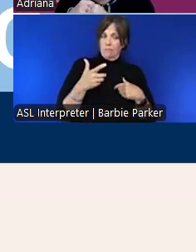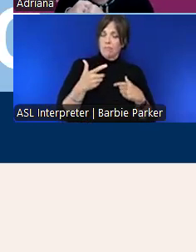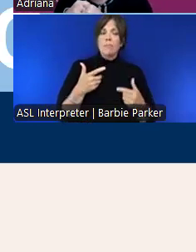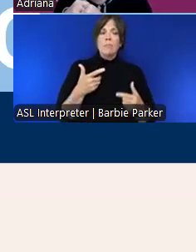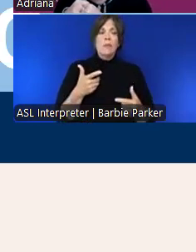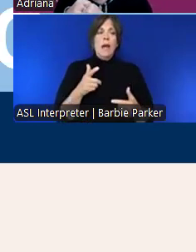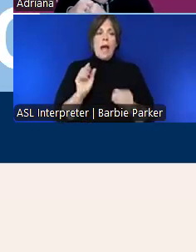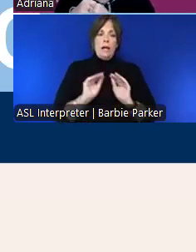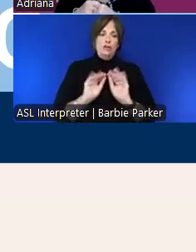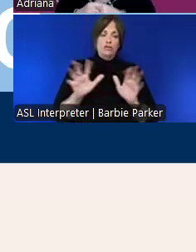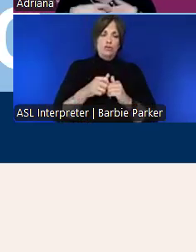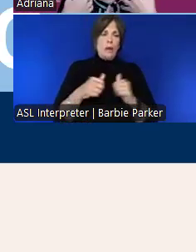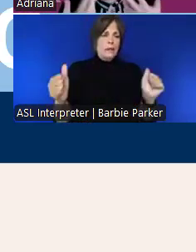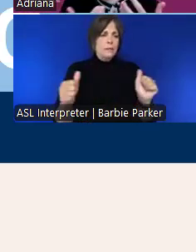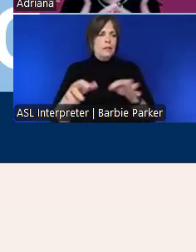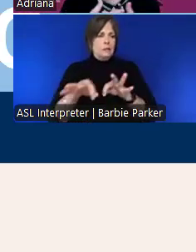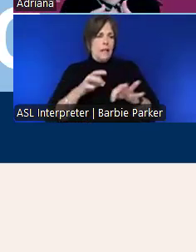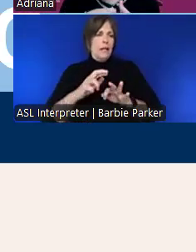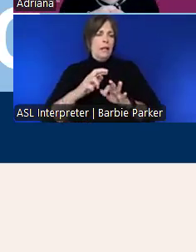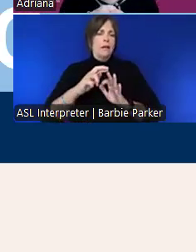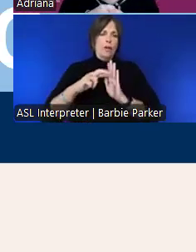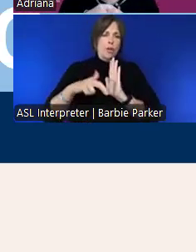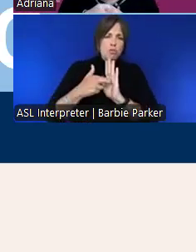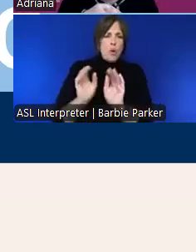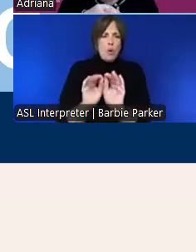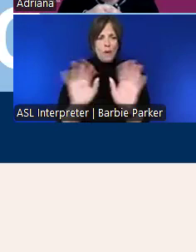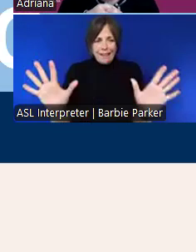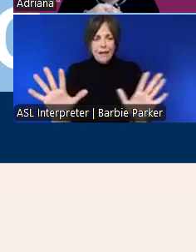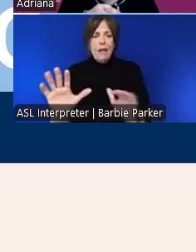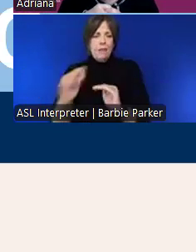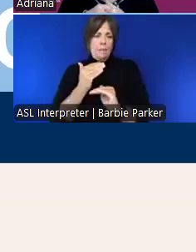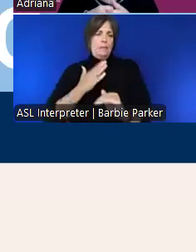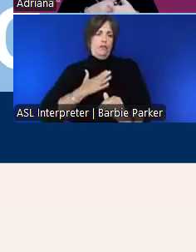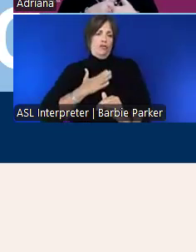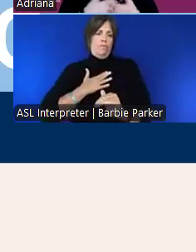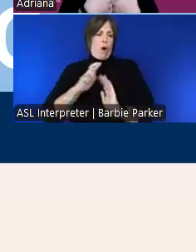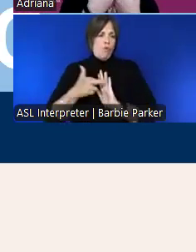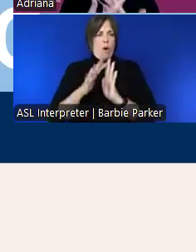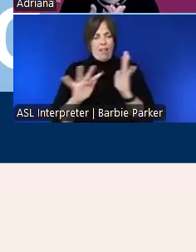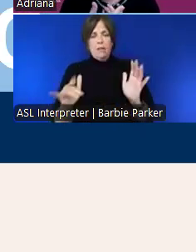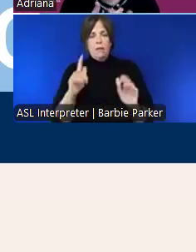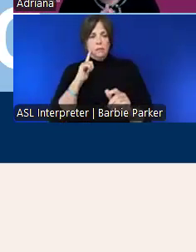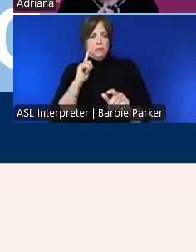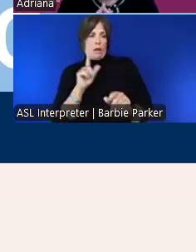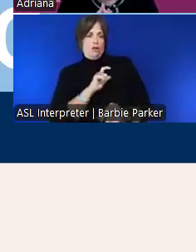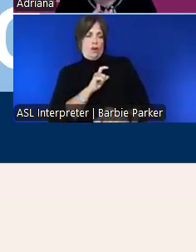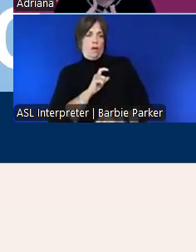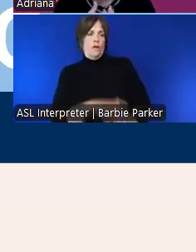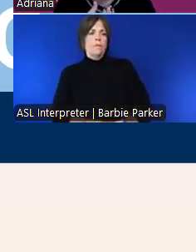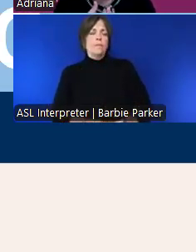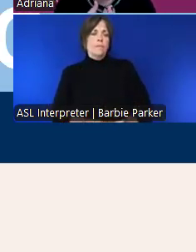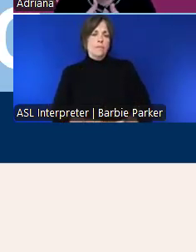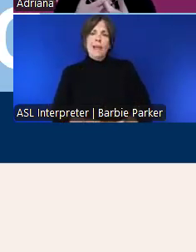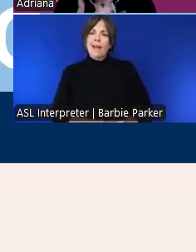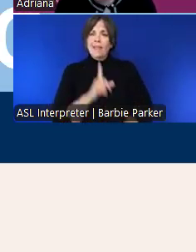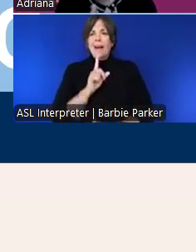enforcement or first responder, and then being able to communicate what will happen next in the process. That can be really helpful to a survivor so that they